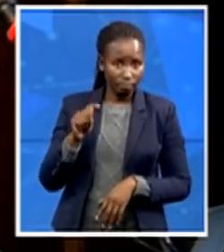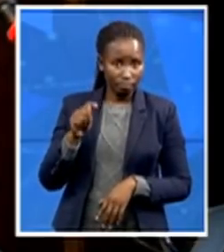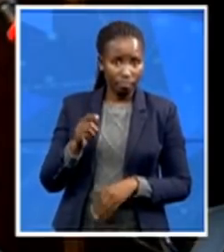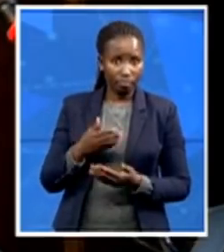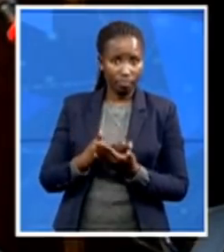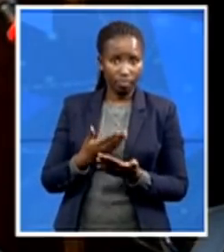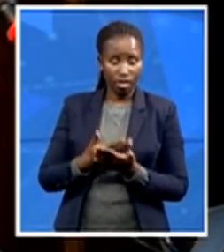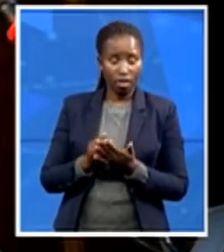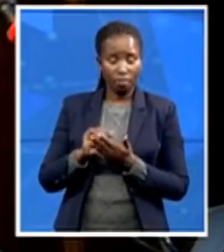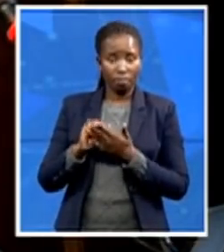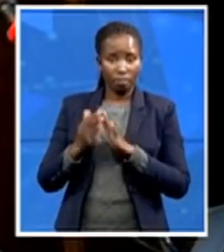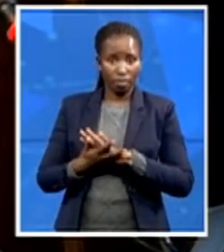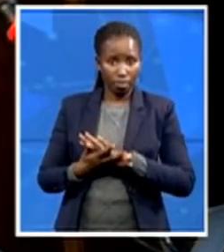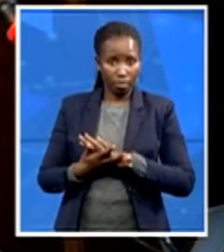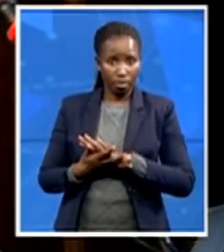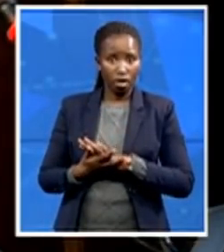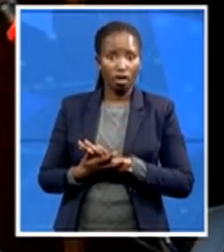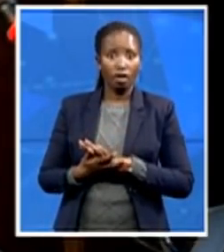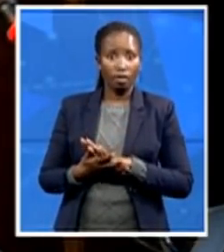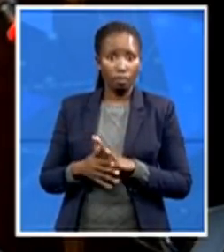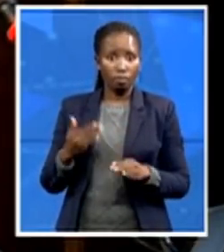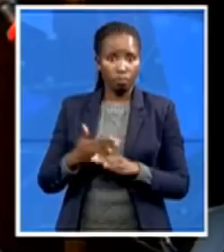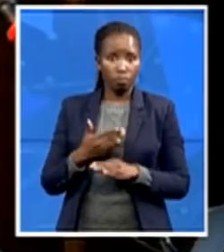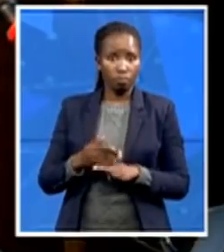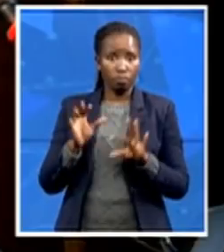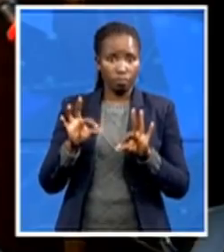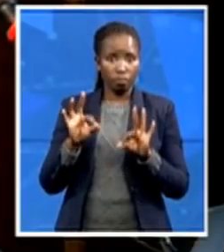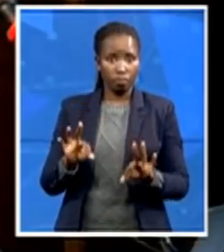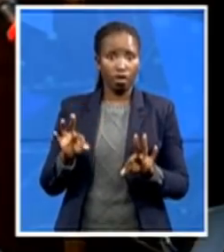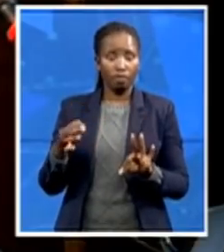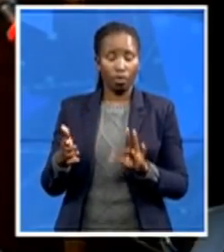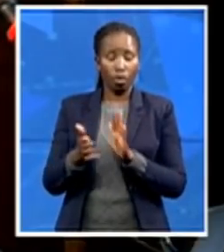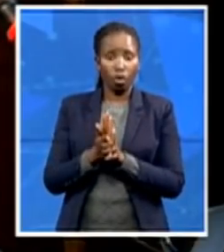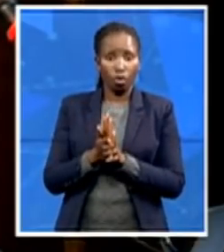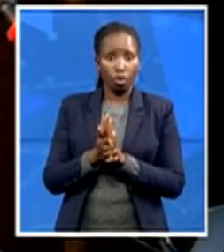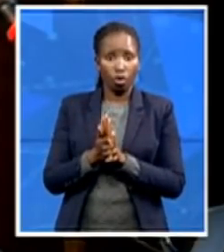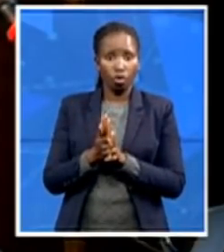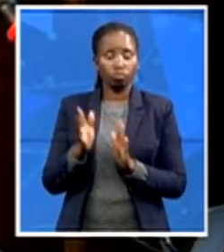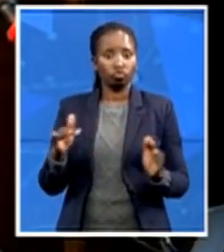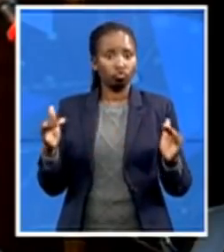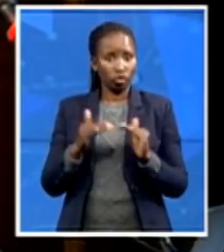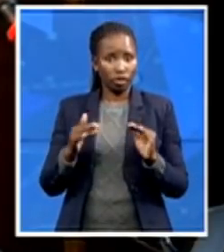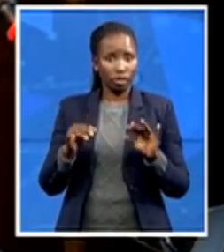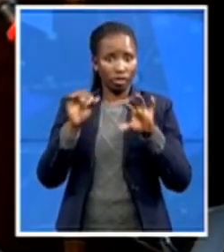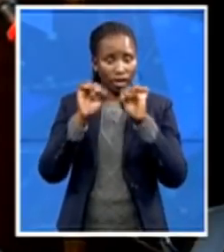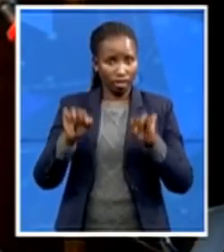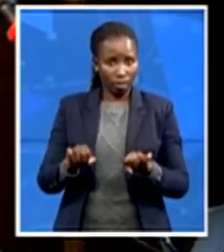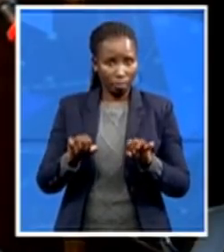functioning of the criminal justice system, as it will erode the public confidence in the criminal justice system.